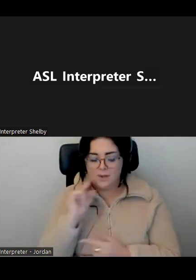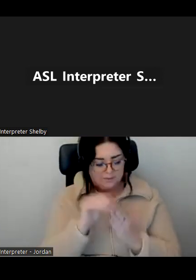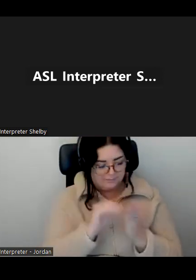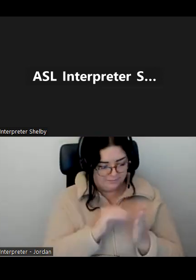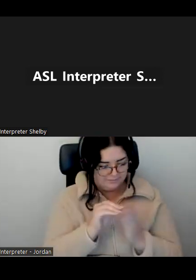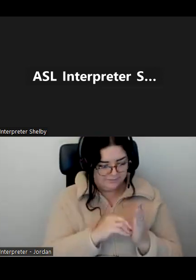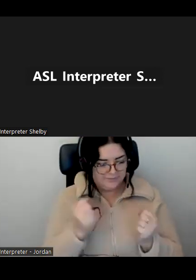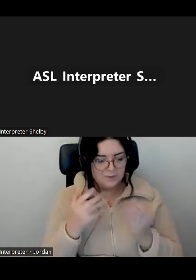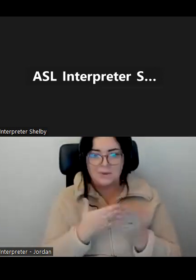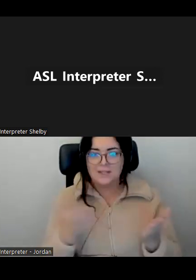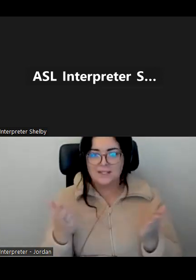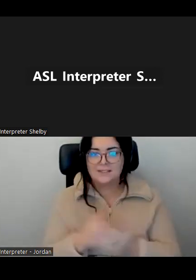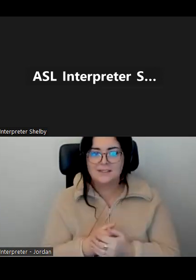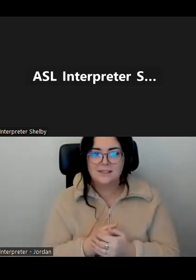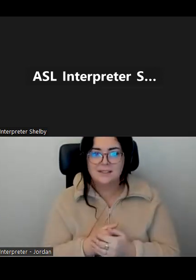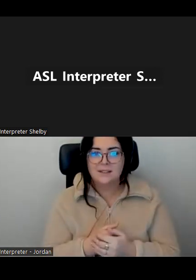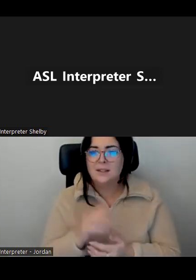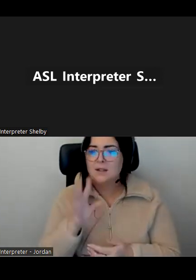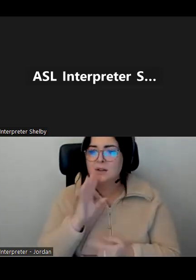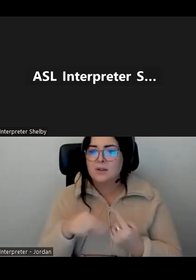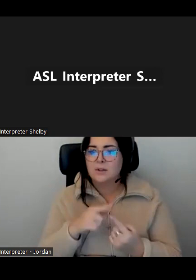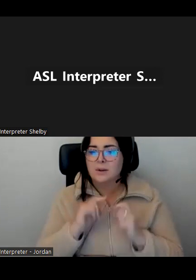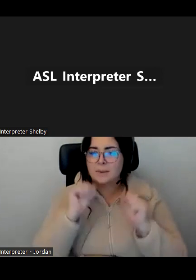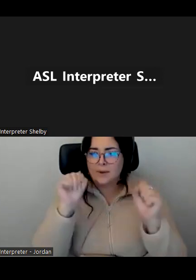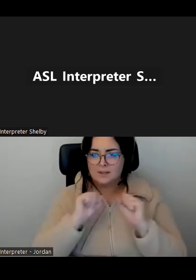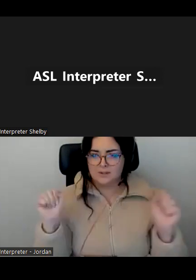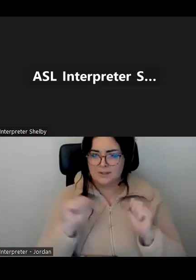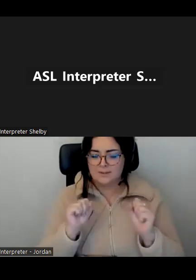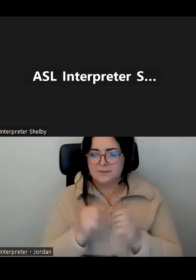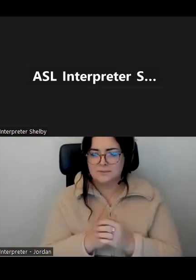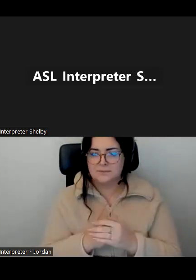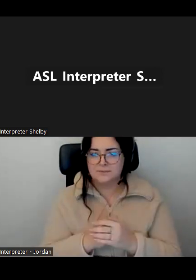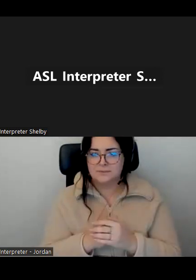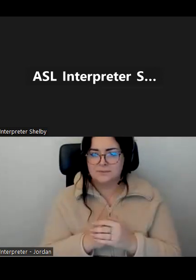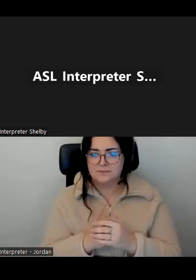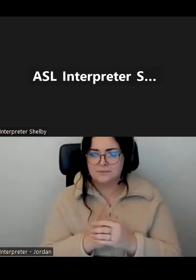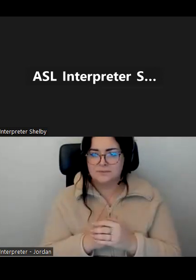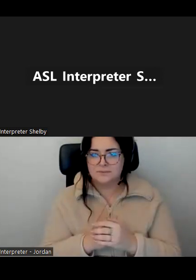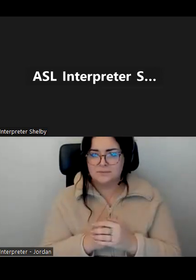notes as we were going along. You talked about exercising, and then